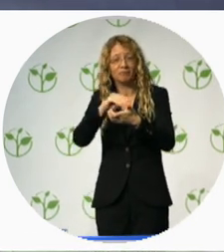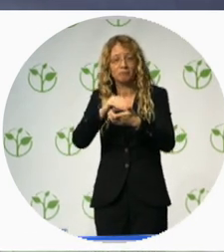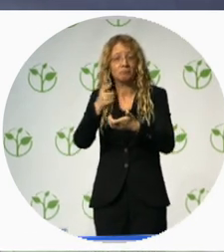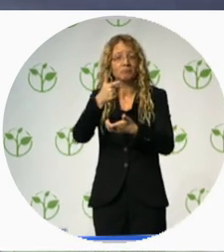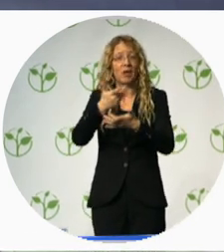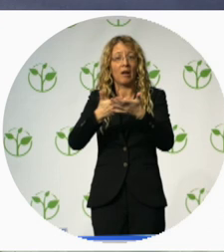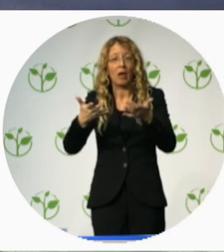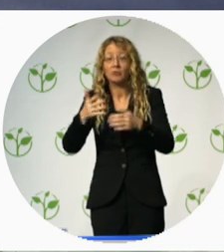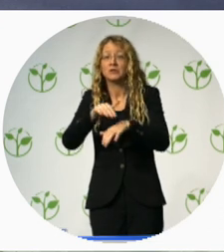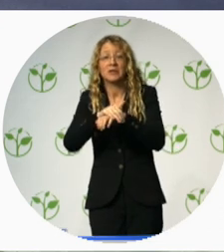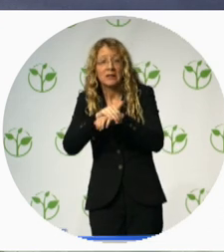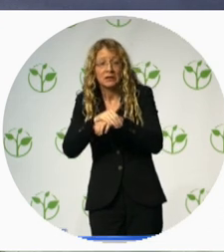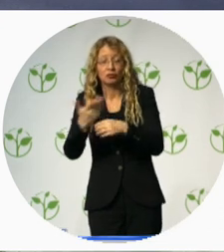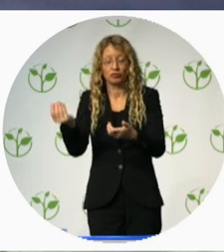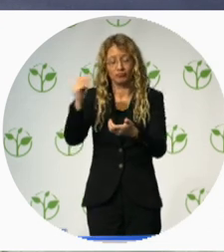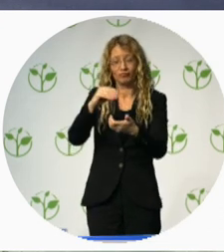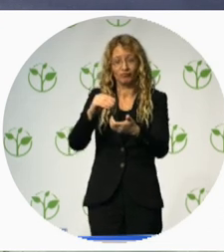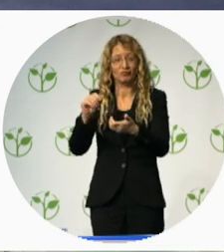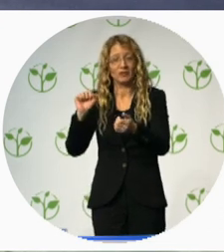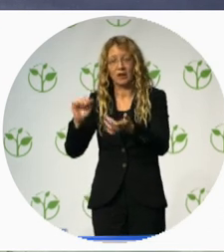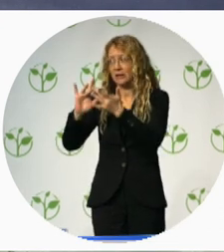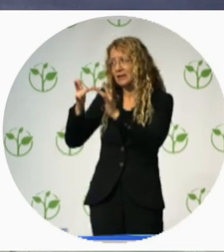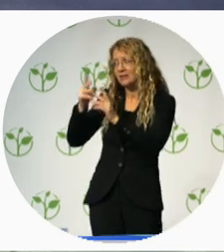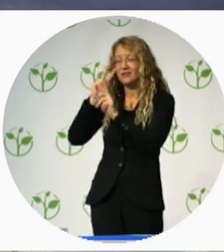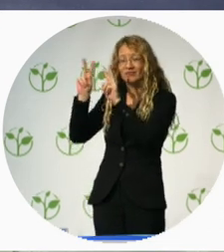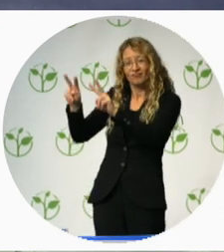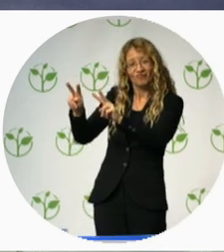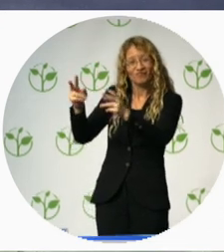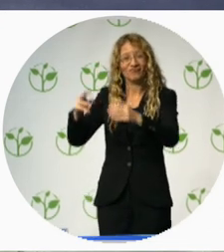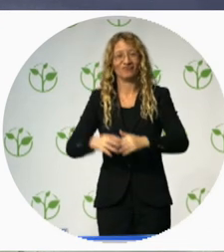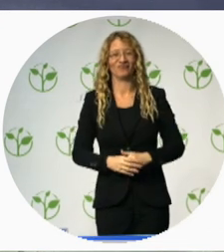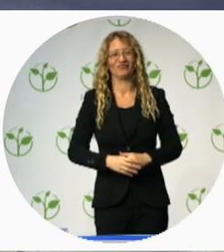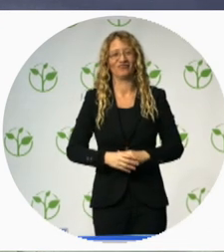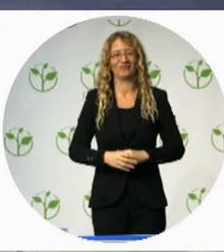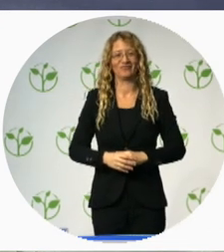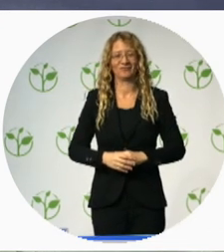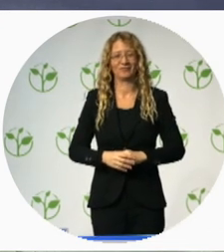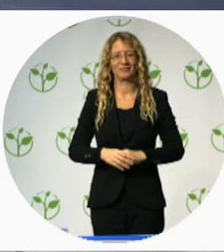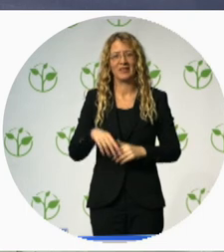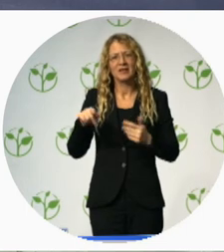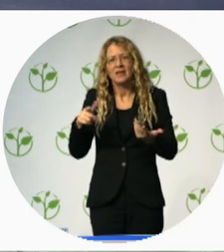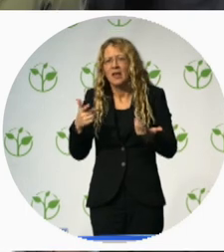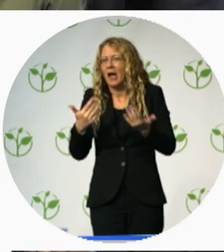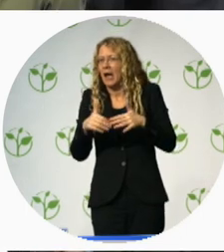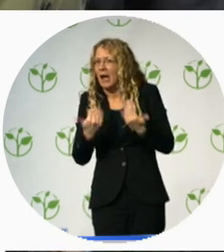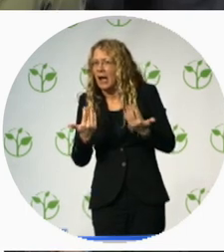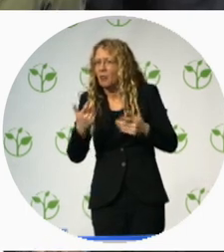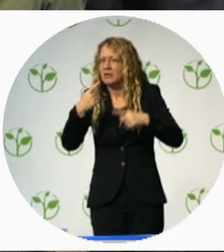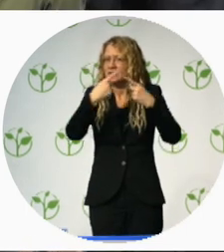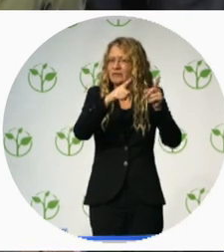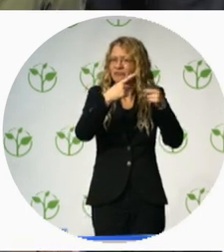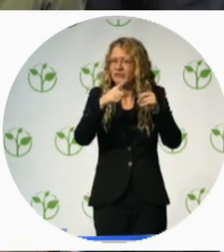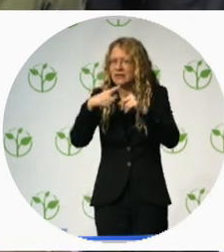gamification element called Access Mapathons, whereby teams compete against each other in real